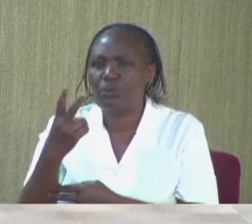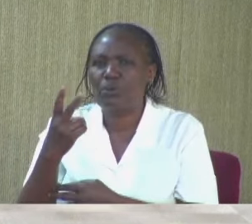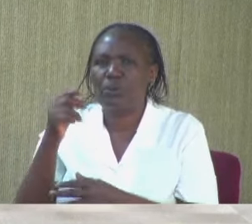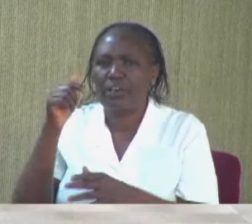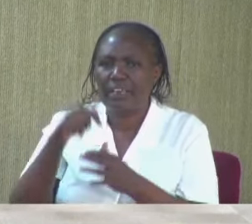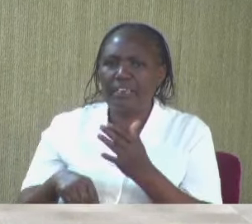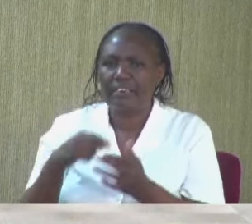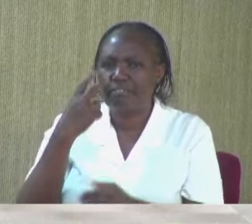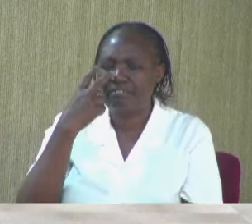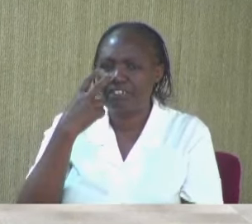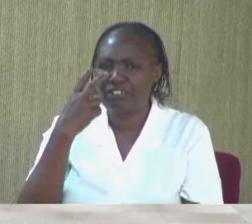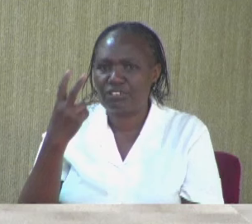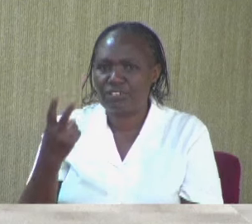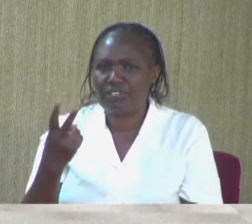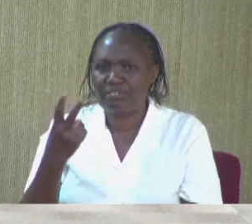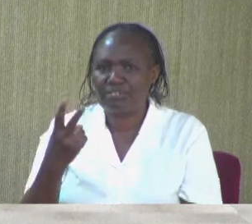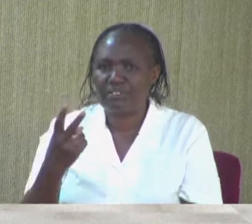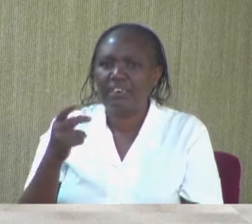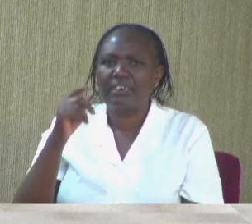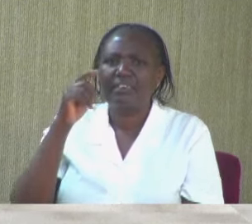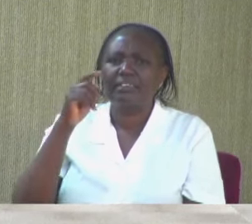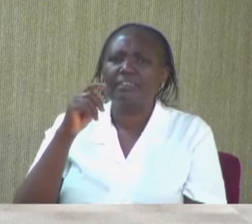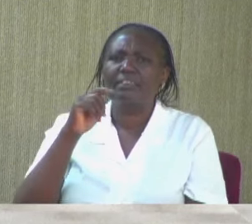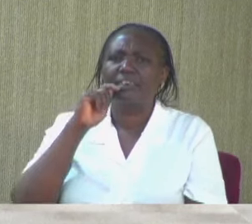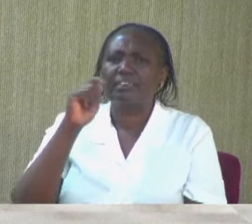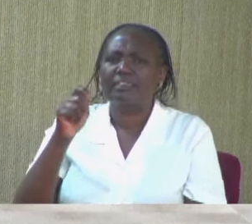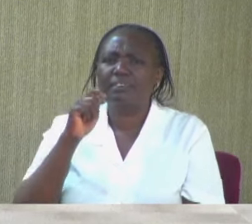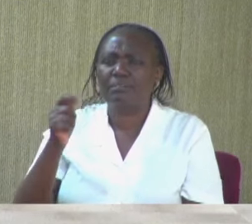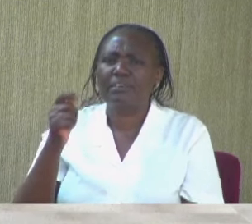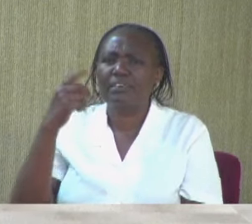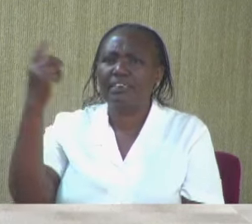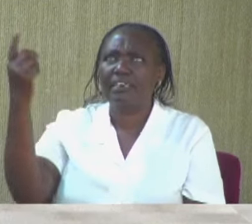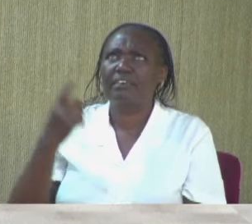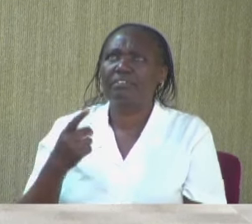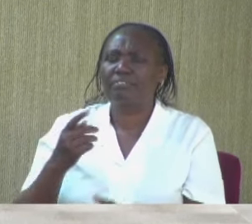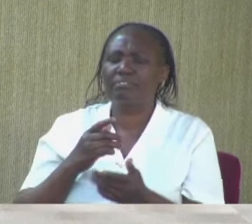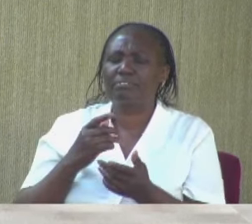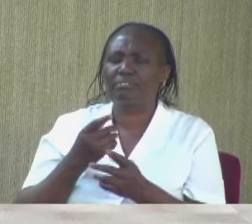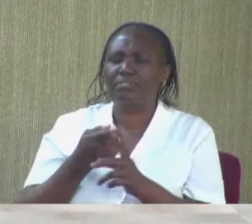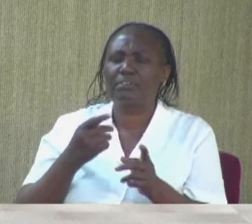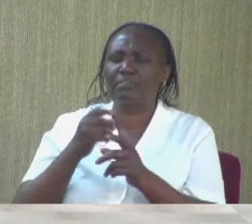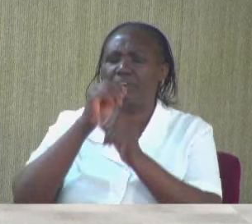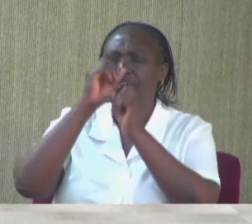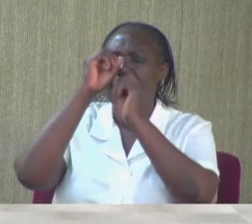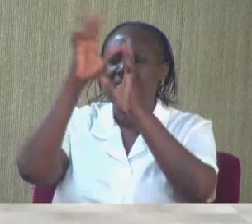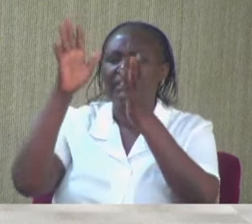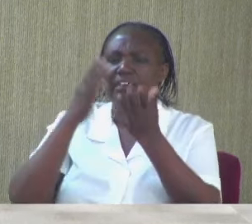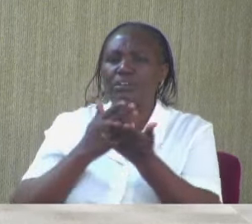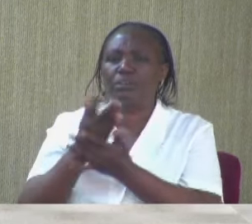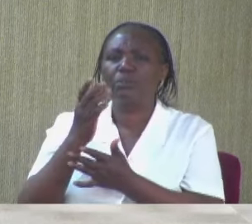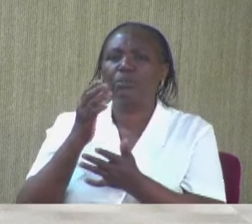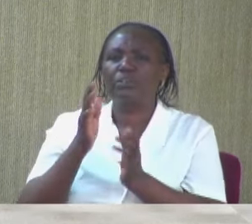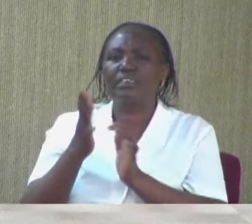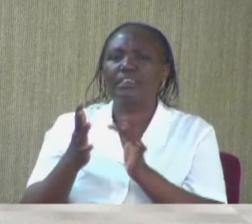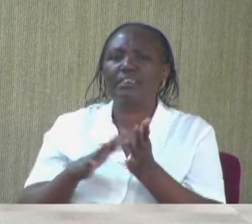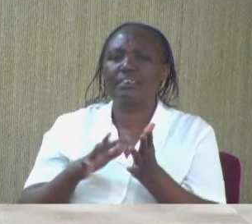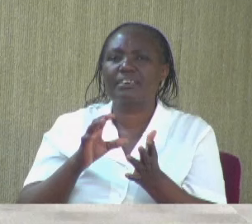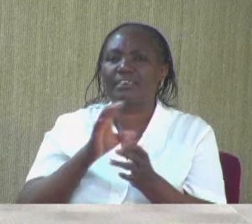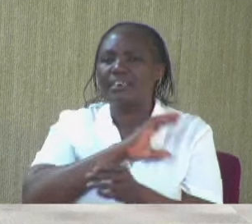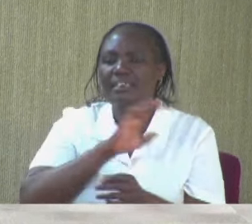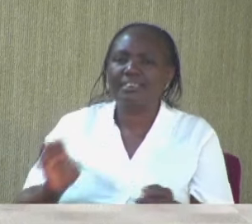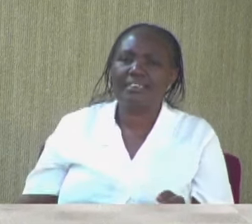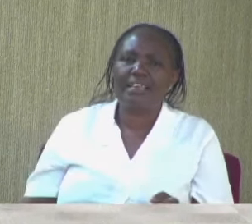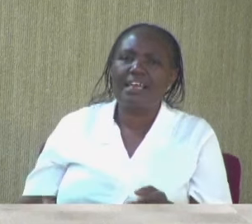I'm saying? And so the testimony came from the Father through Jesus Christ, through the Holy Spirit, through the